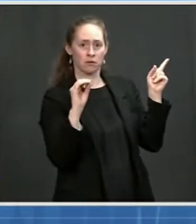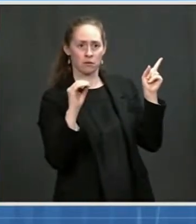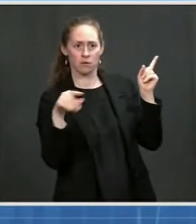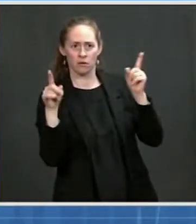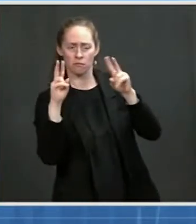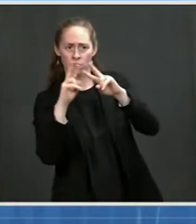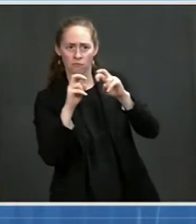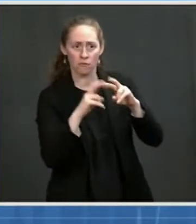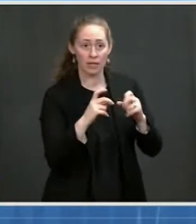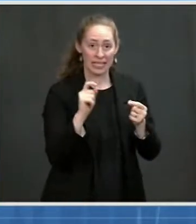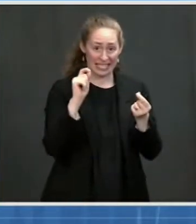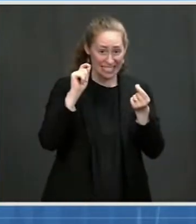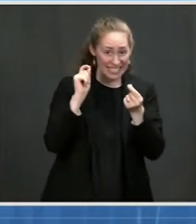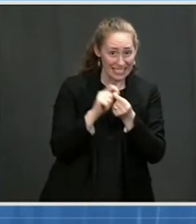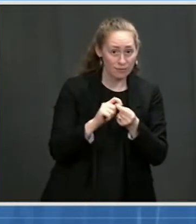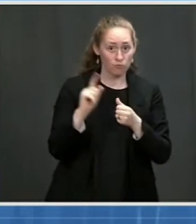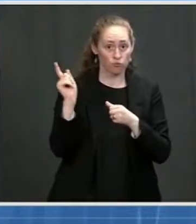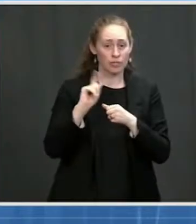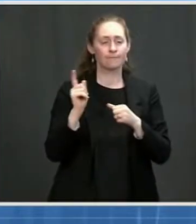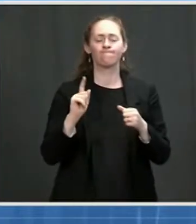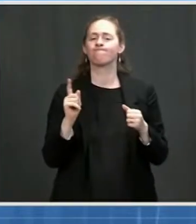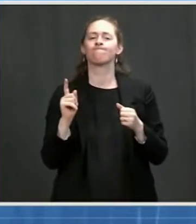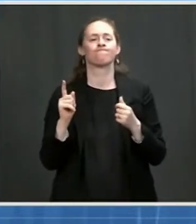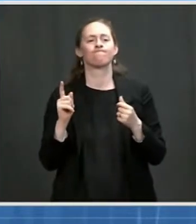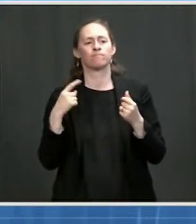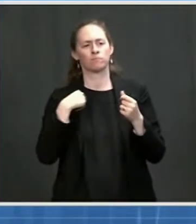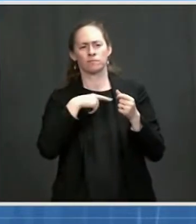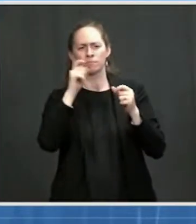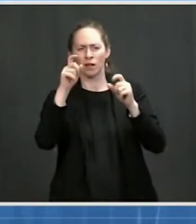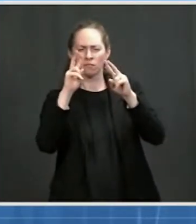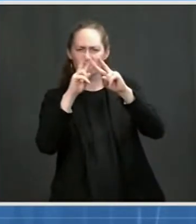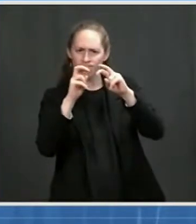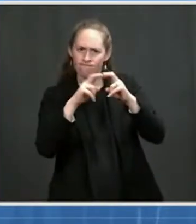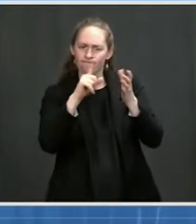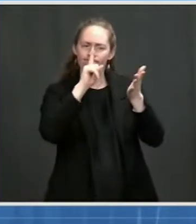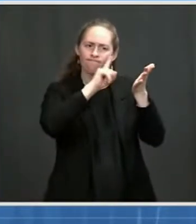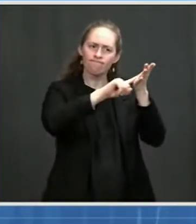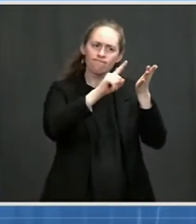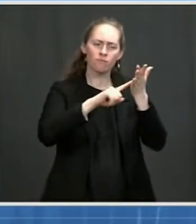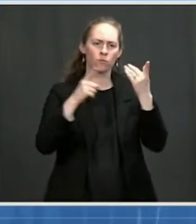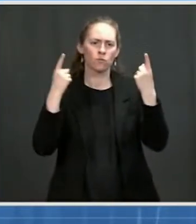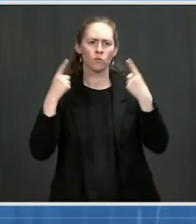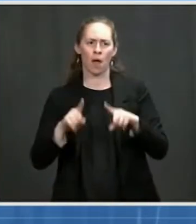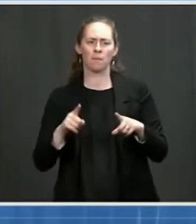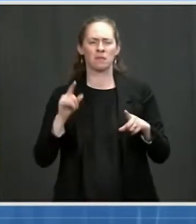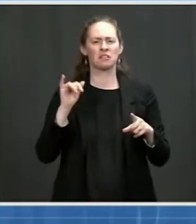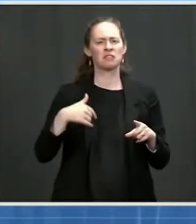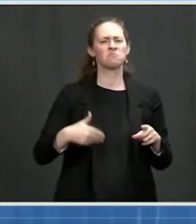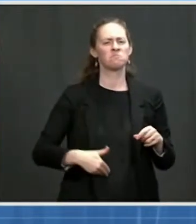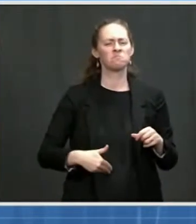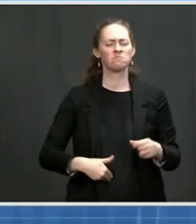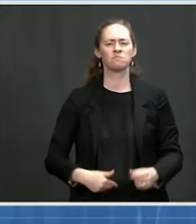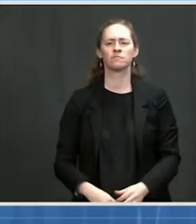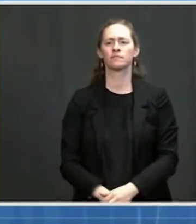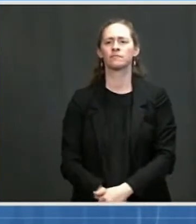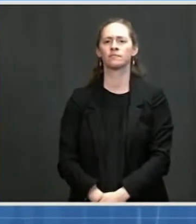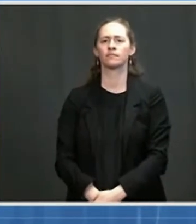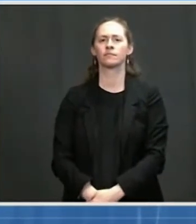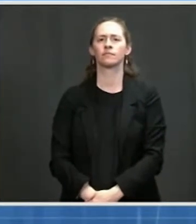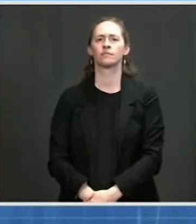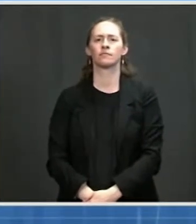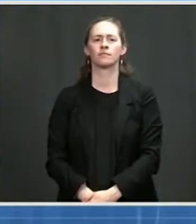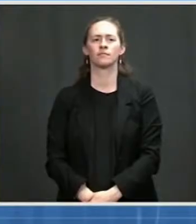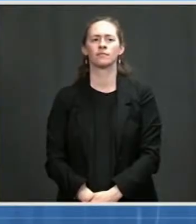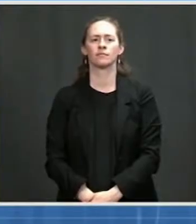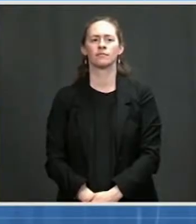is, it's imperative that we look and we do an investigation. And that's how we feel right now. Yeah, let me just close that by